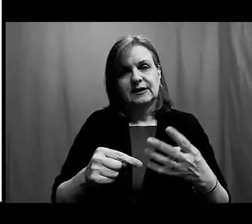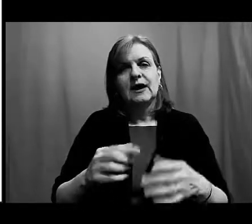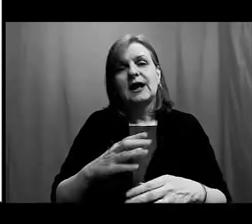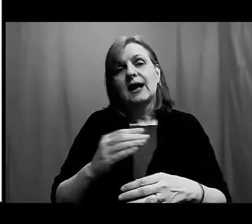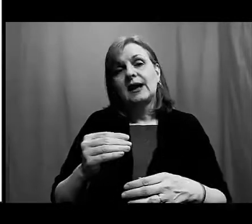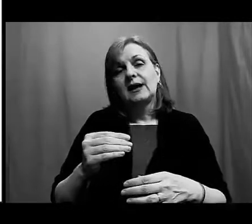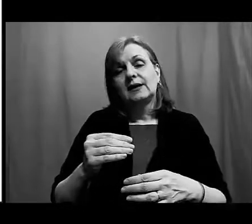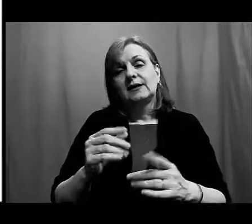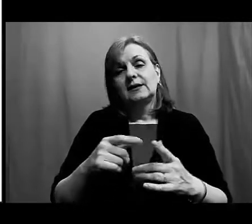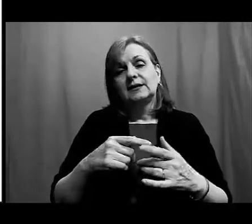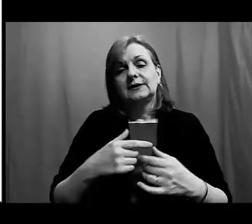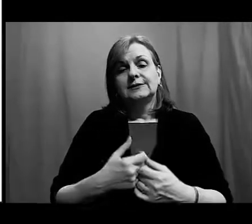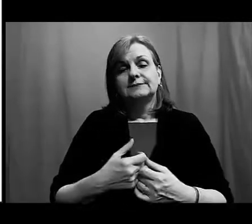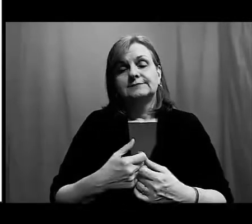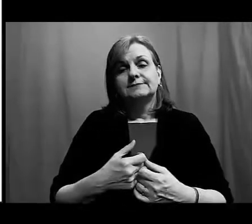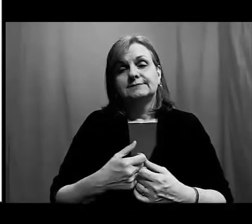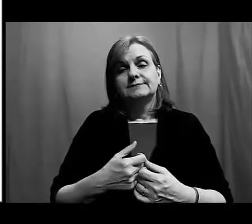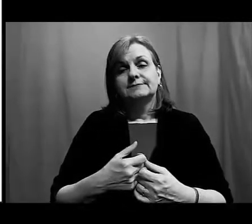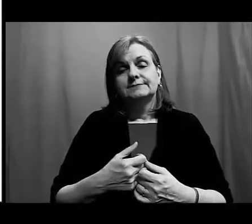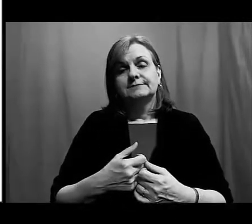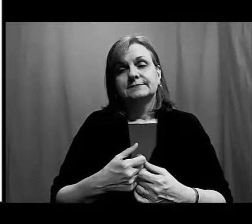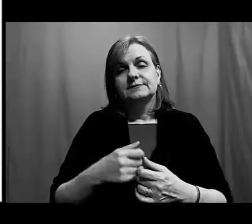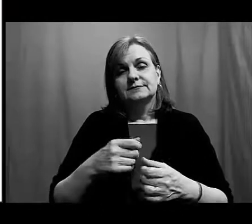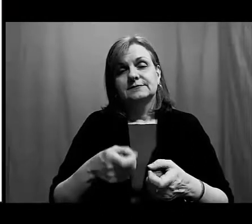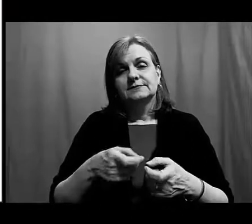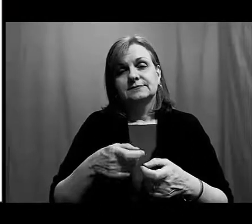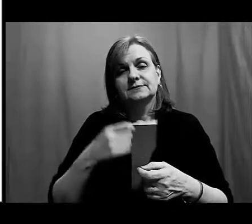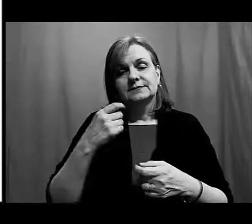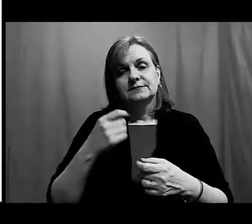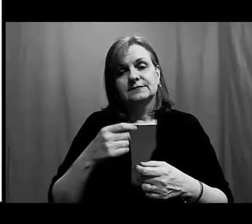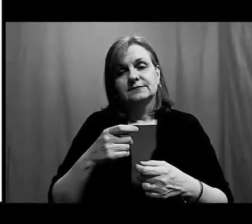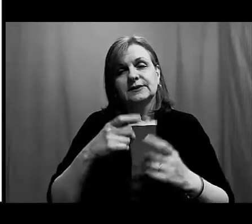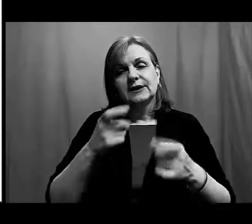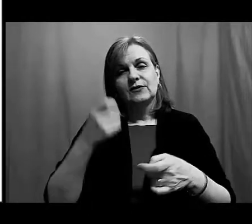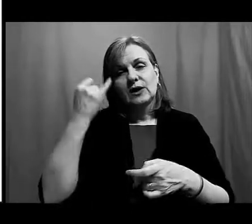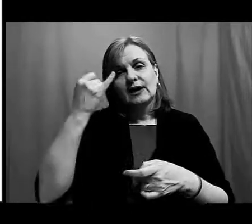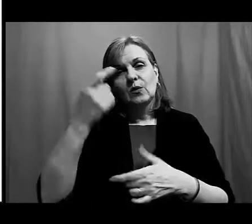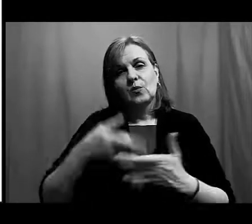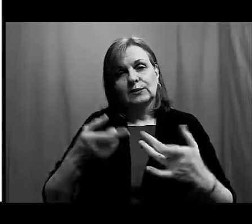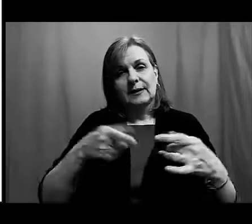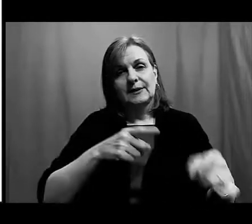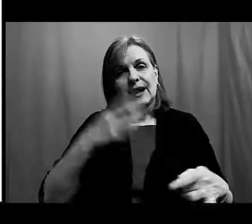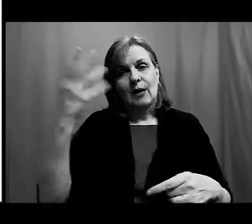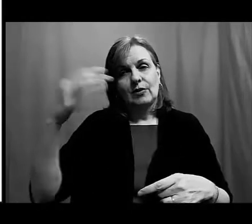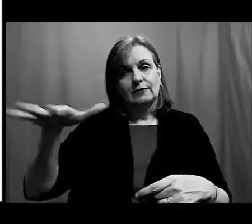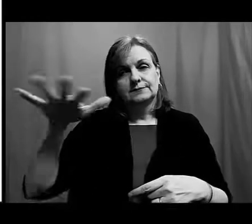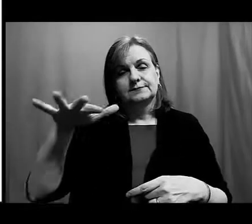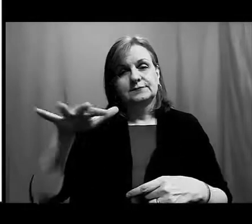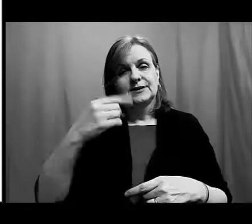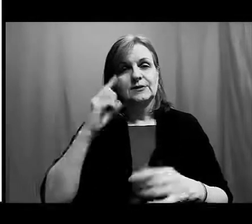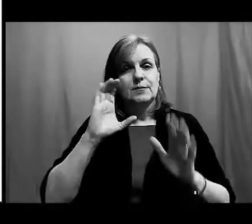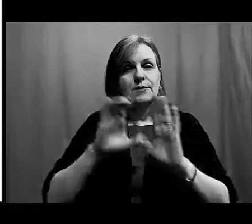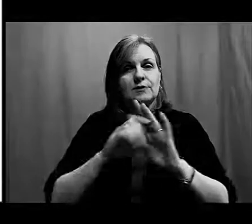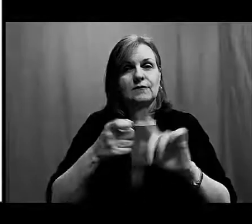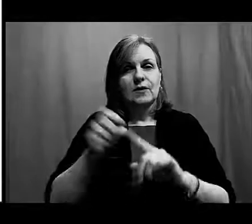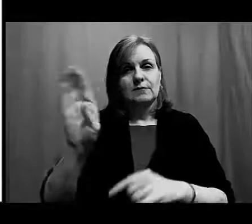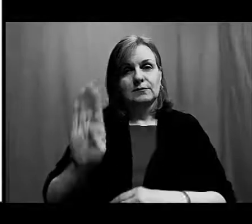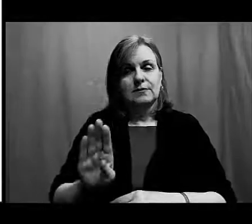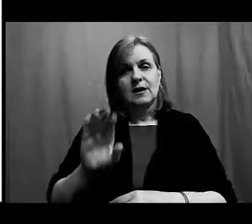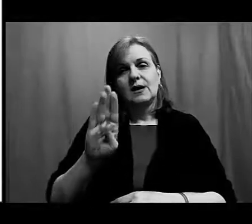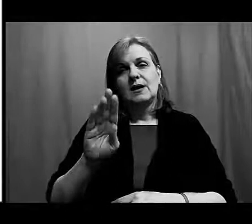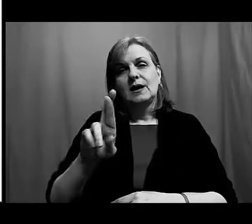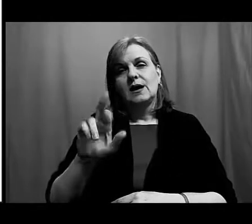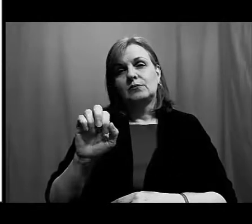these and give you some ideas of where we kind of lie on the spectrum. Here's a picture